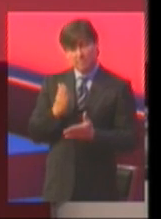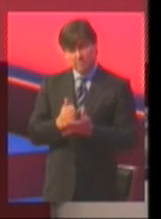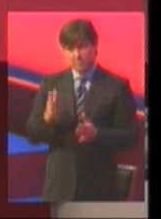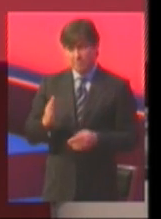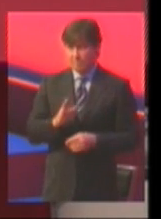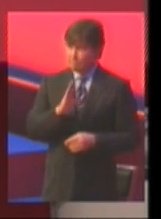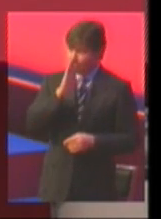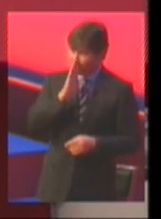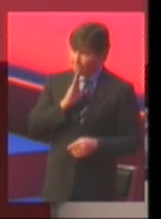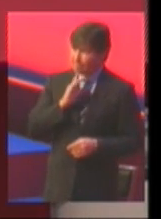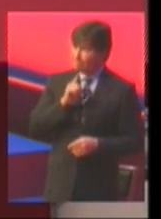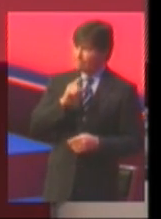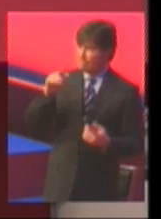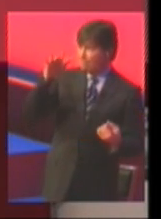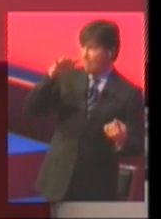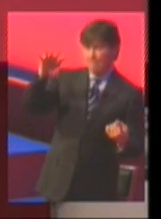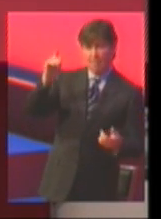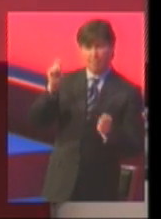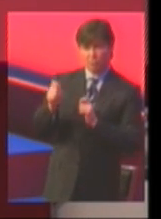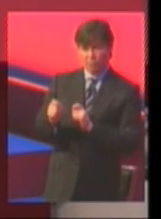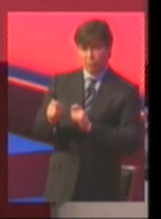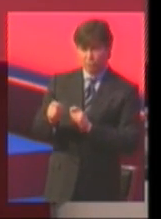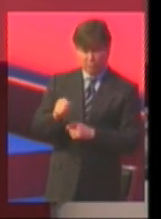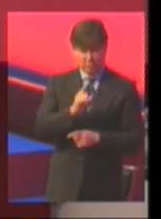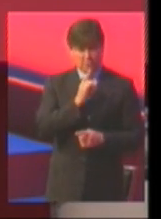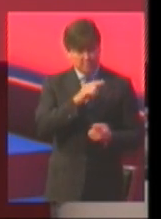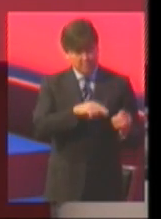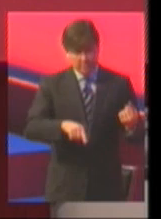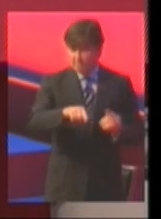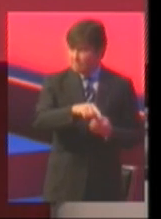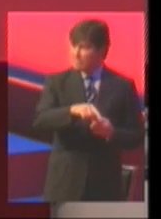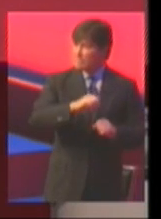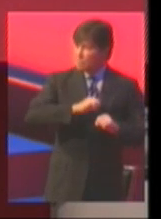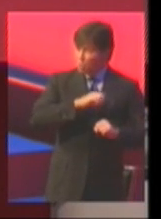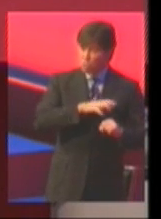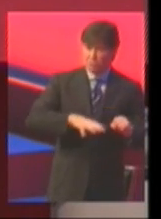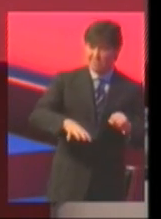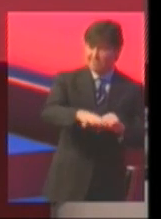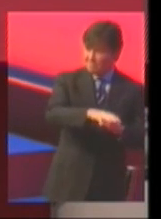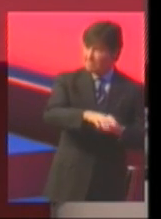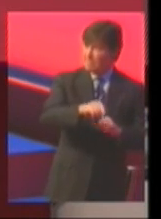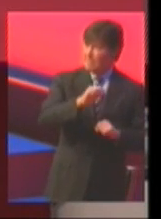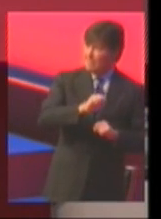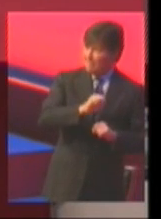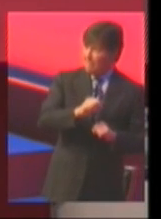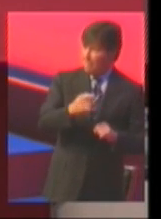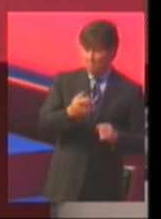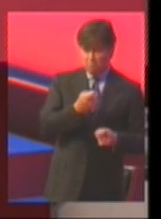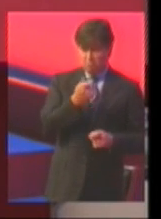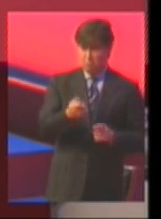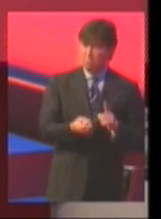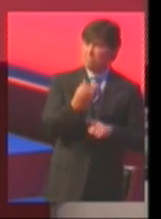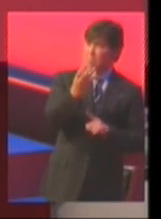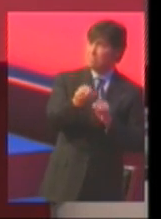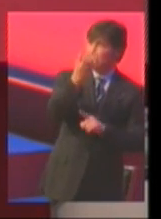cruelest ironies about climate change is that those very people, those very countries with the least responsibility for